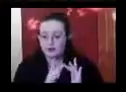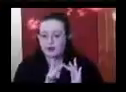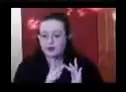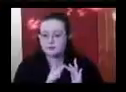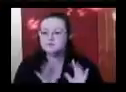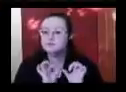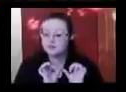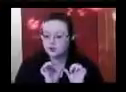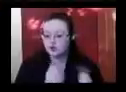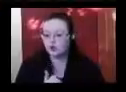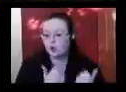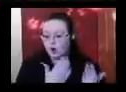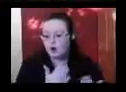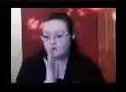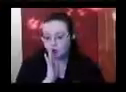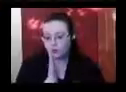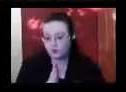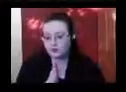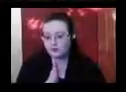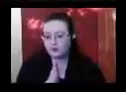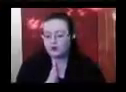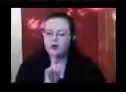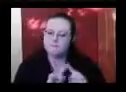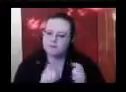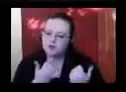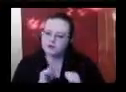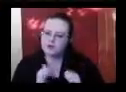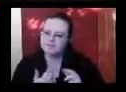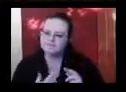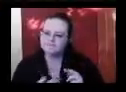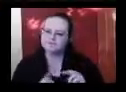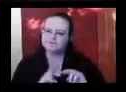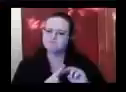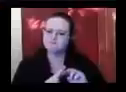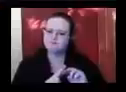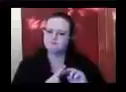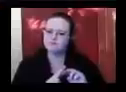enhance our online learning to supplement